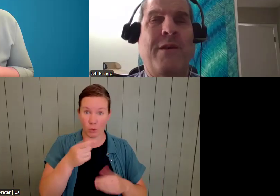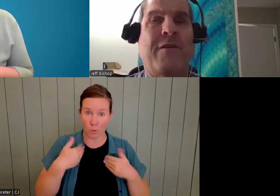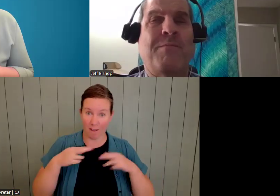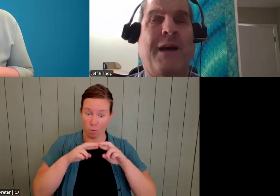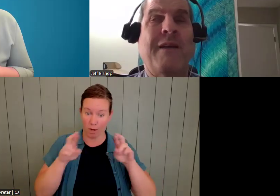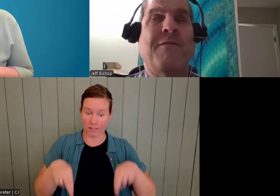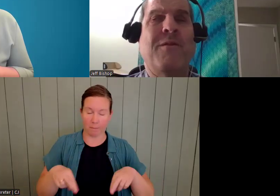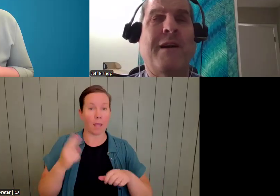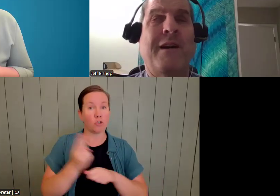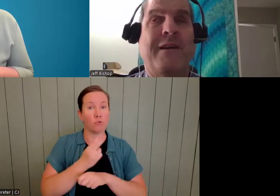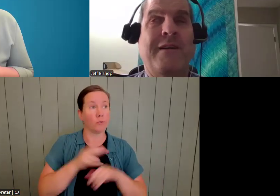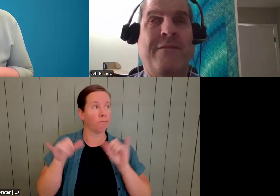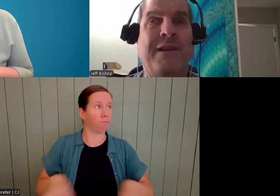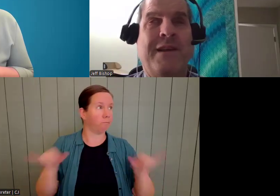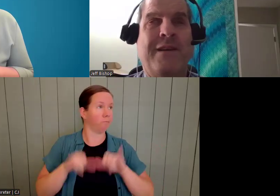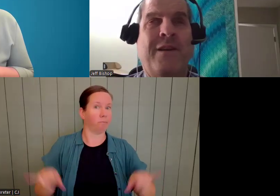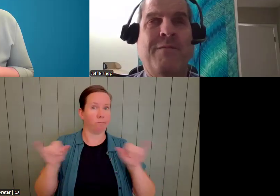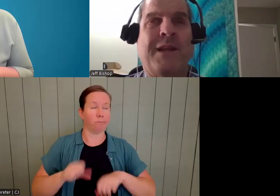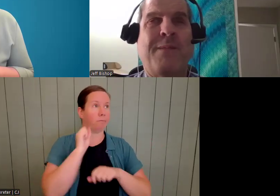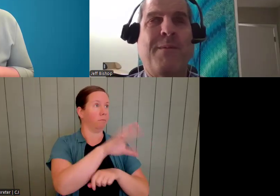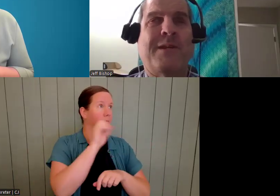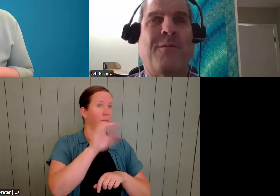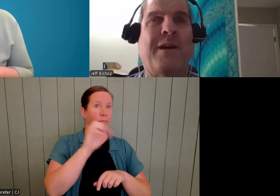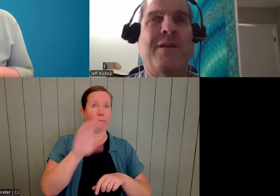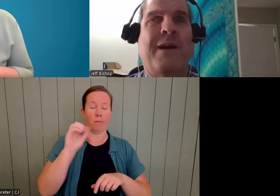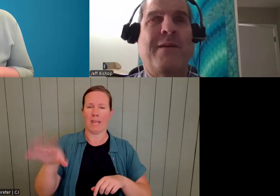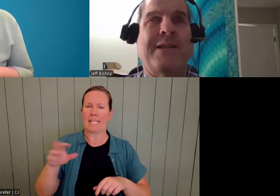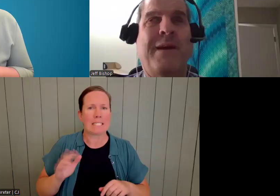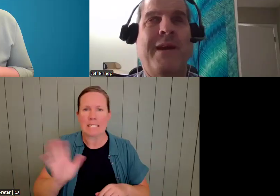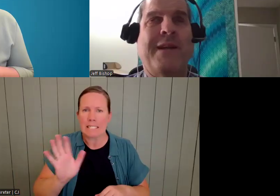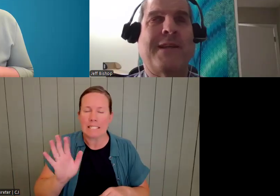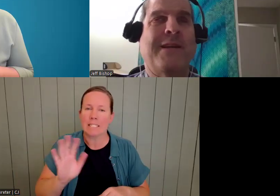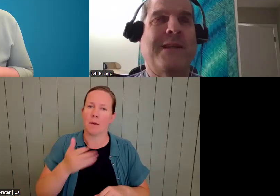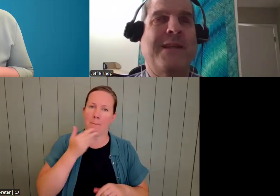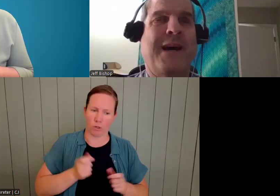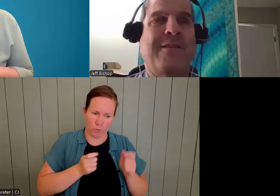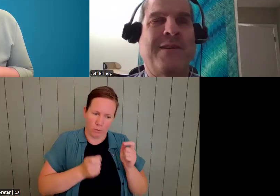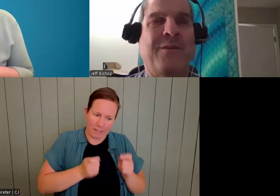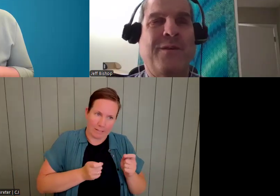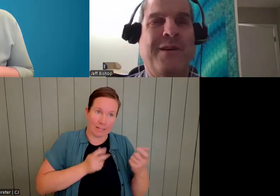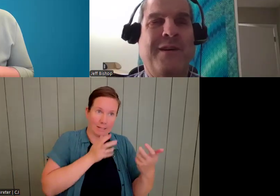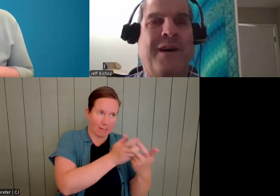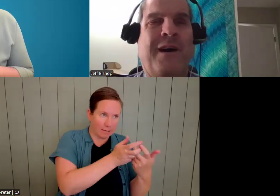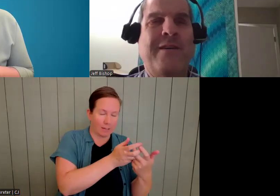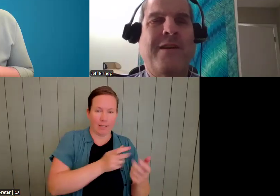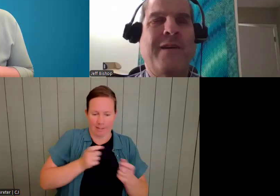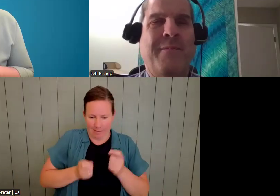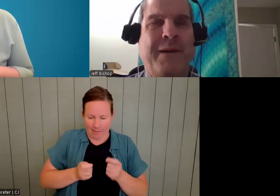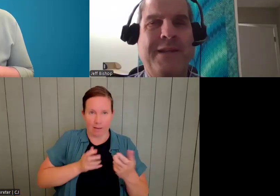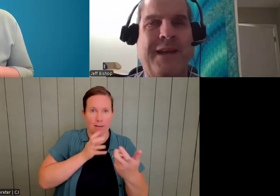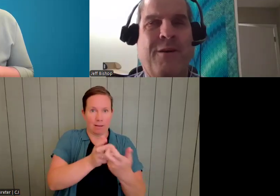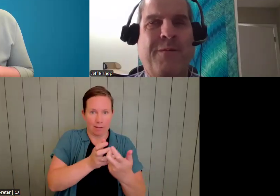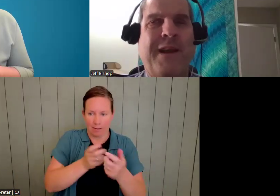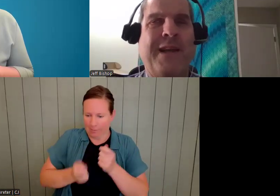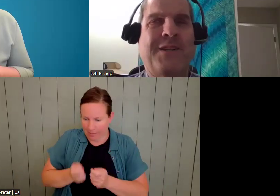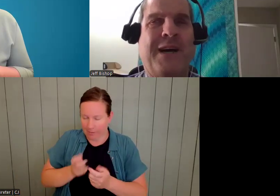job that you're applying for. A lot of people say, well, I'm going to write a resume and I'm just going to send it out to 100 different